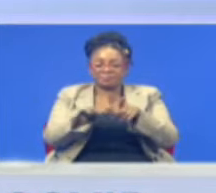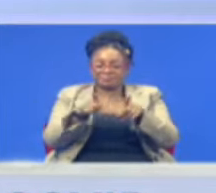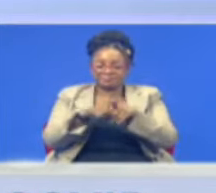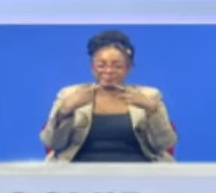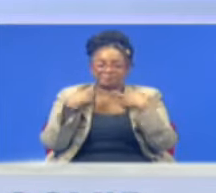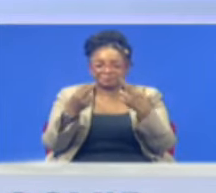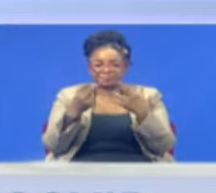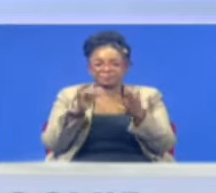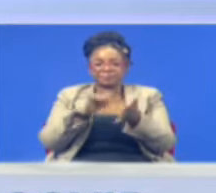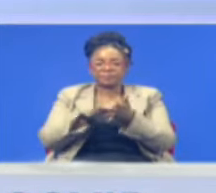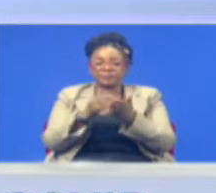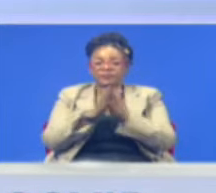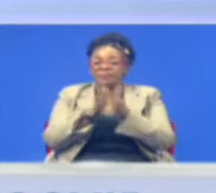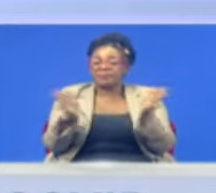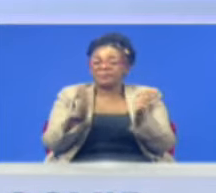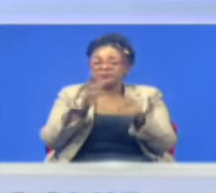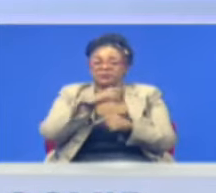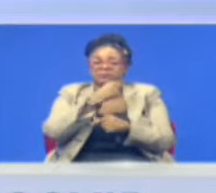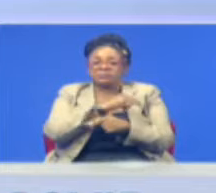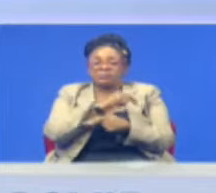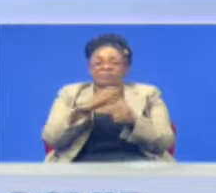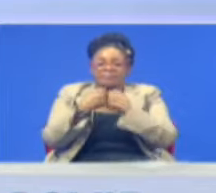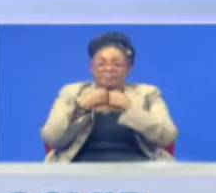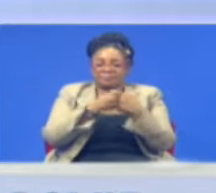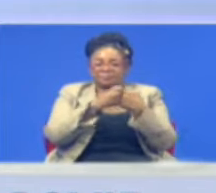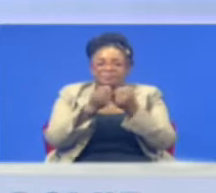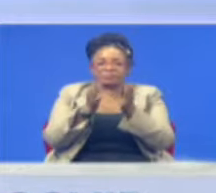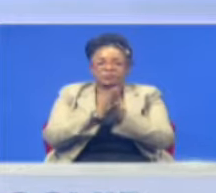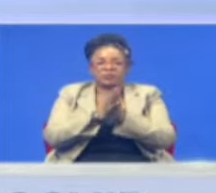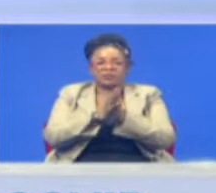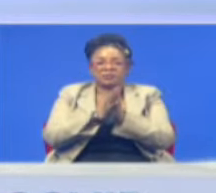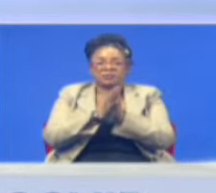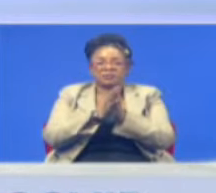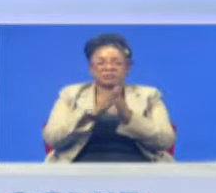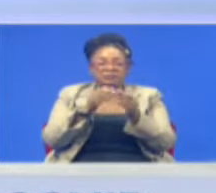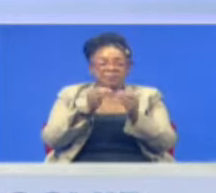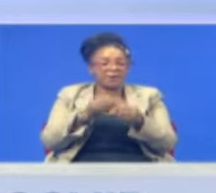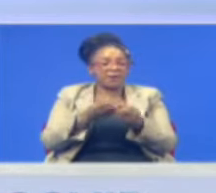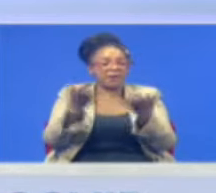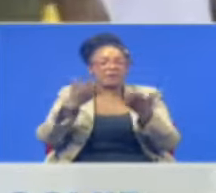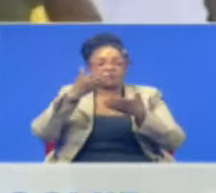that public hospitals are grappling with insufficient supply of oxygen.